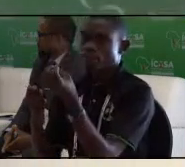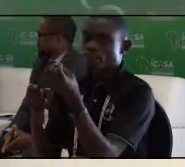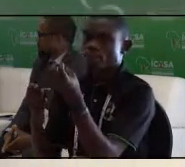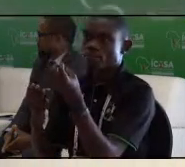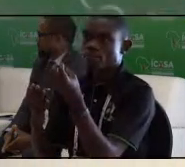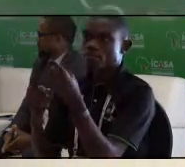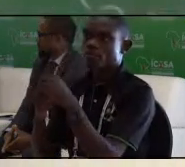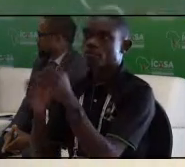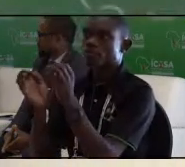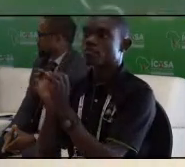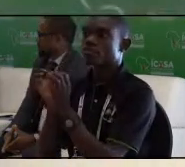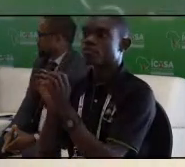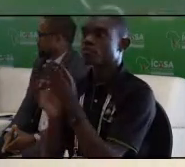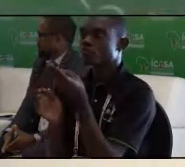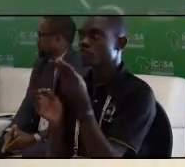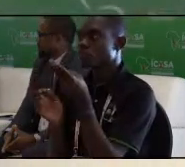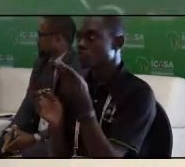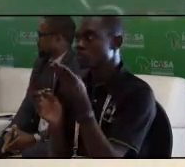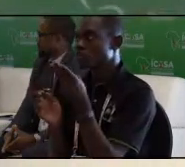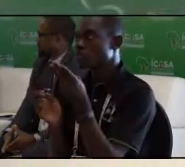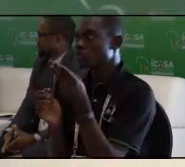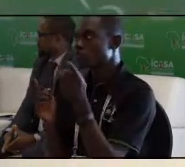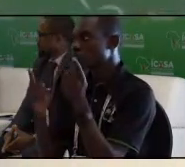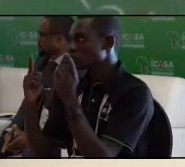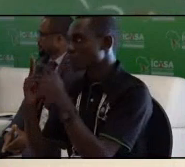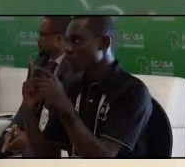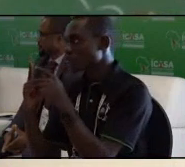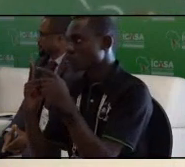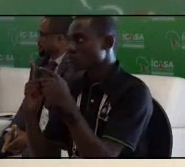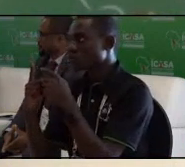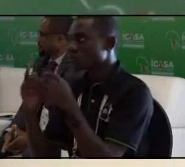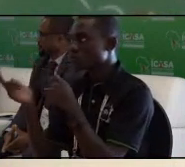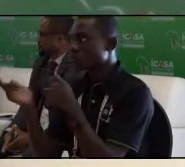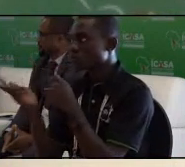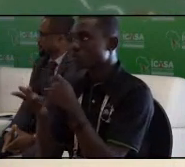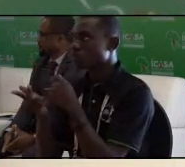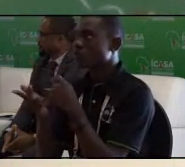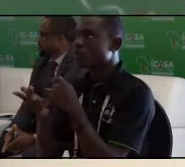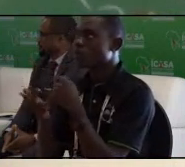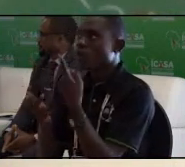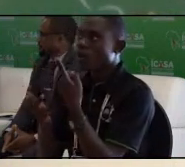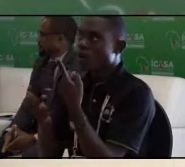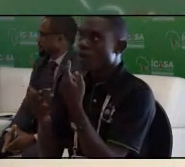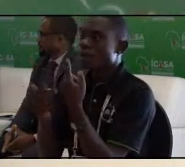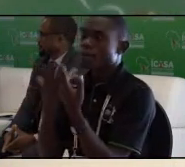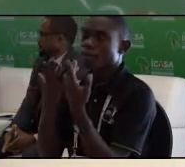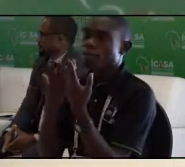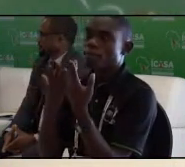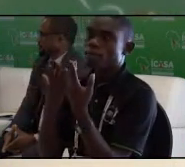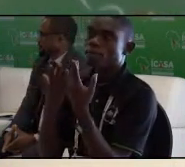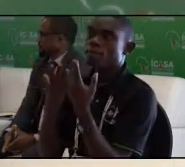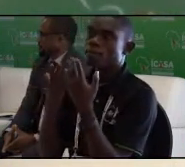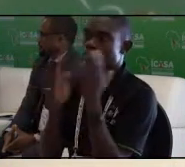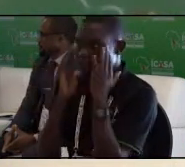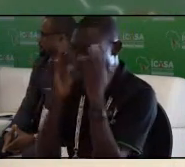have a group of people who are working towards the same objectives. Now, the work that we did, supported by CIF,